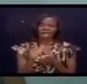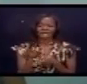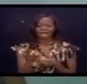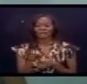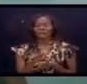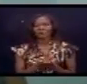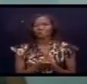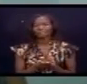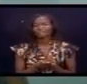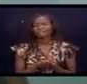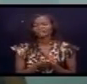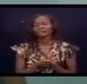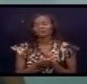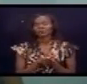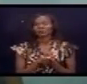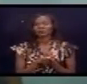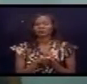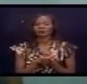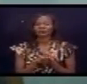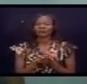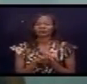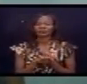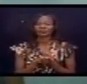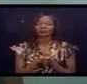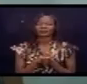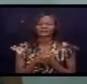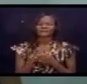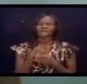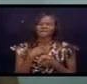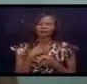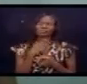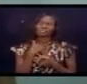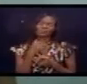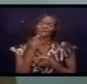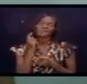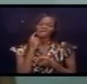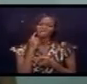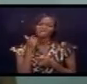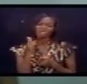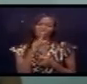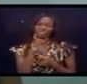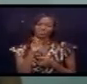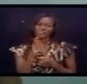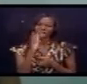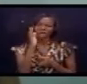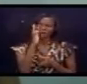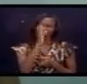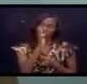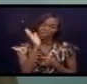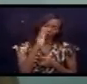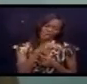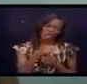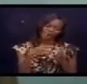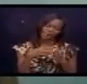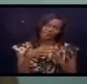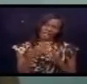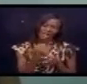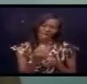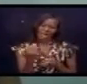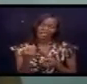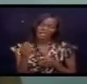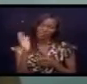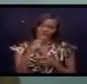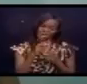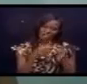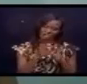we're so evidence-based, so they want to speculate to say, why are they coming? Why aren't older men coming? But as we're going with the program, we will do